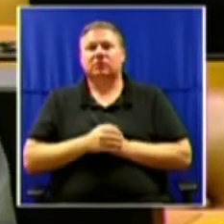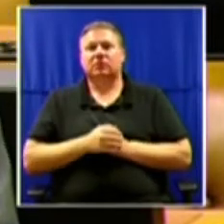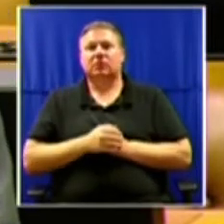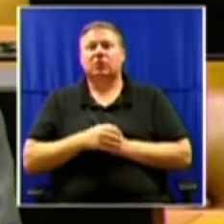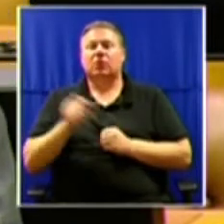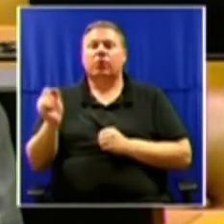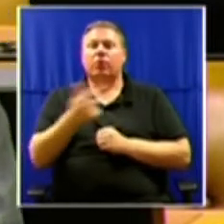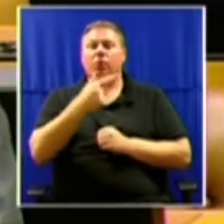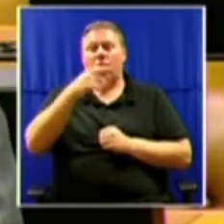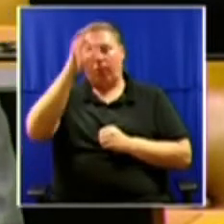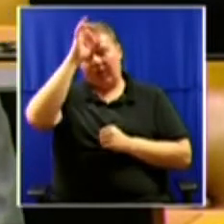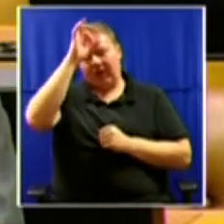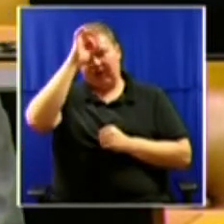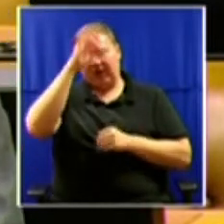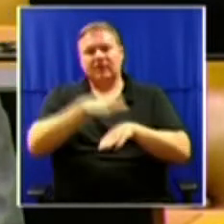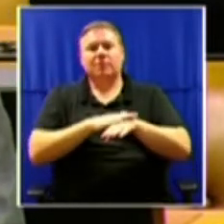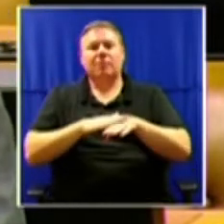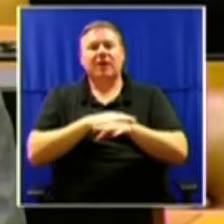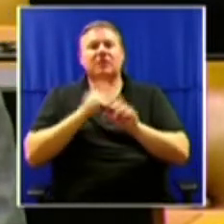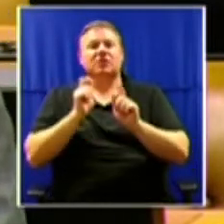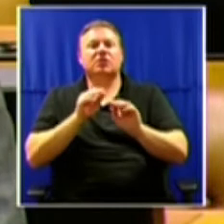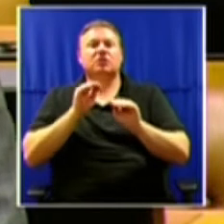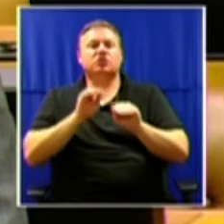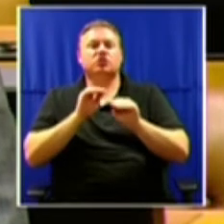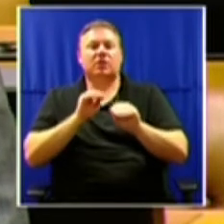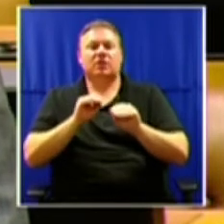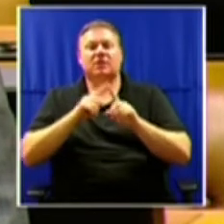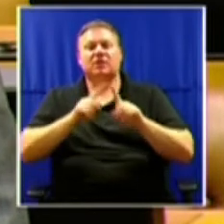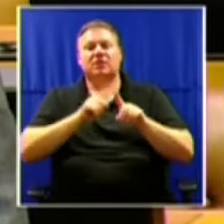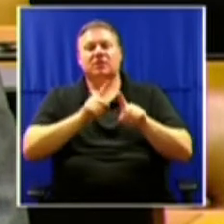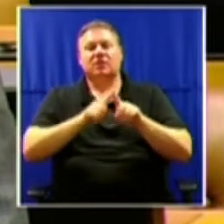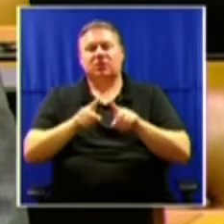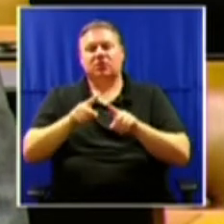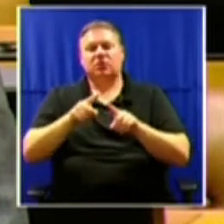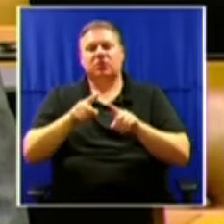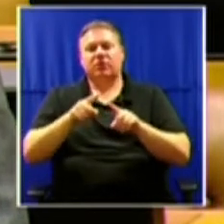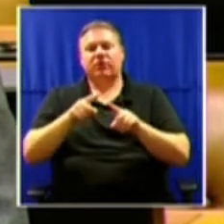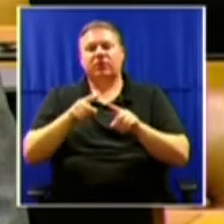in different institutions and academies in the country.